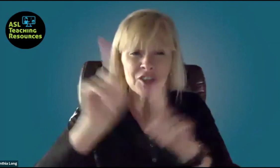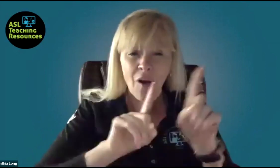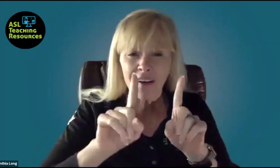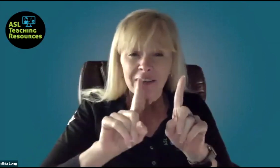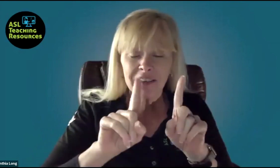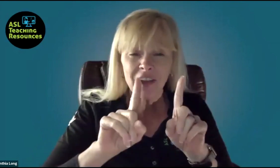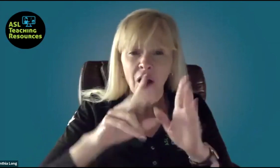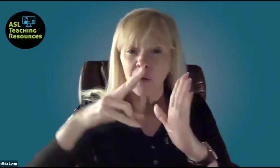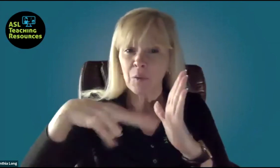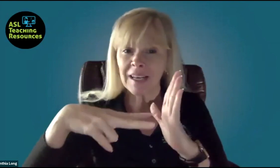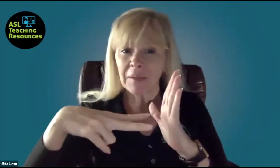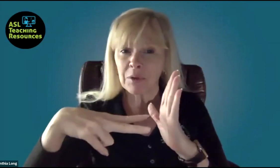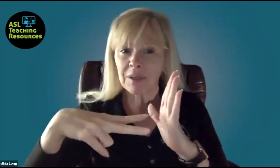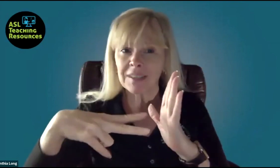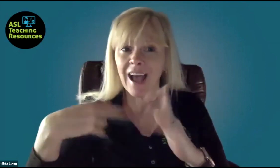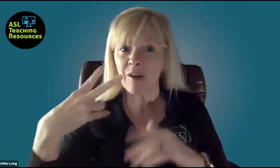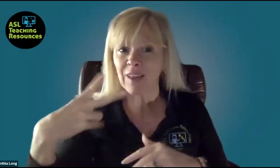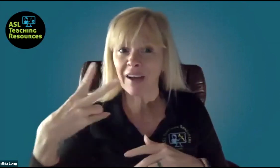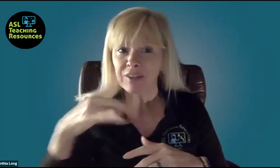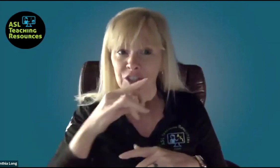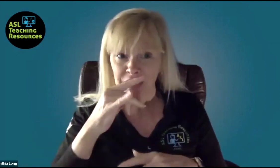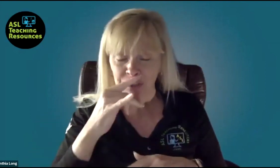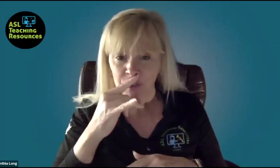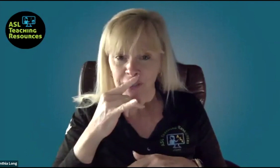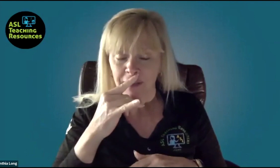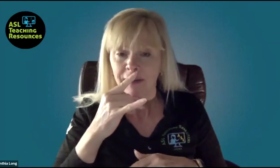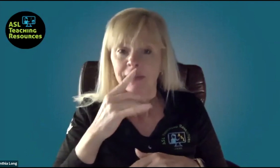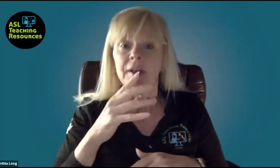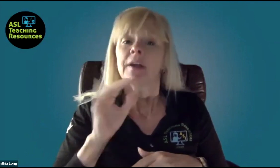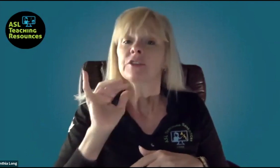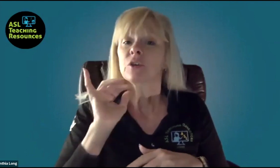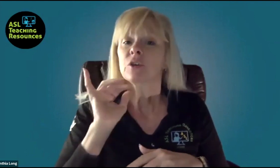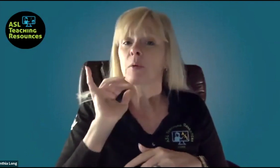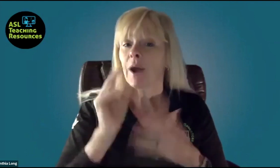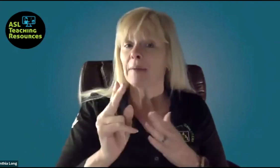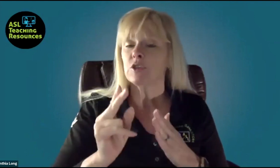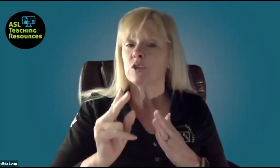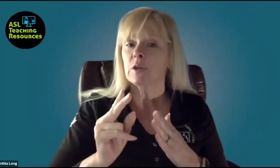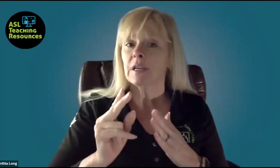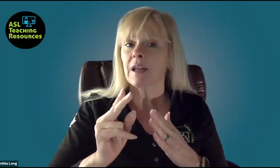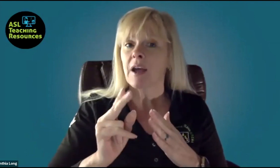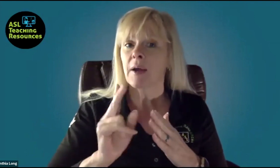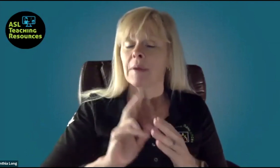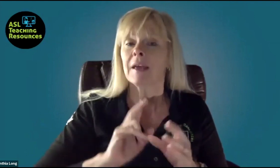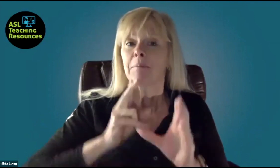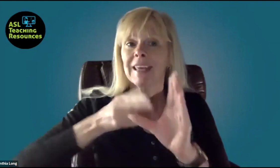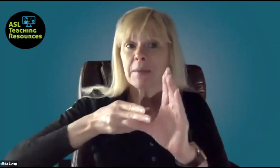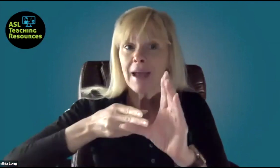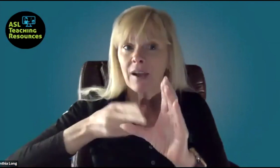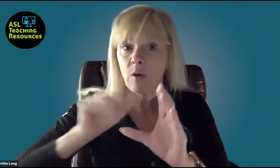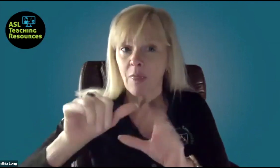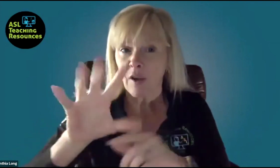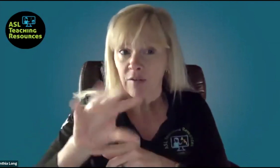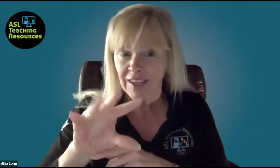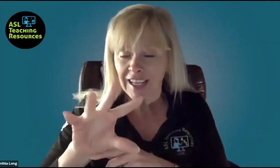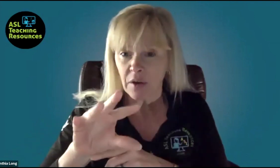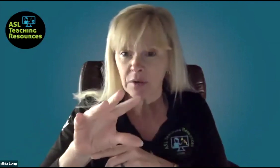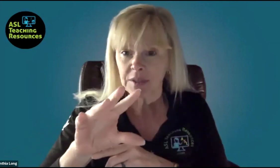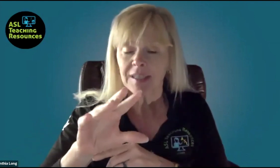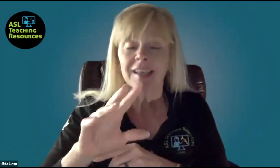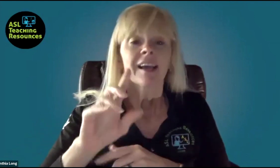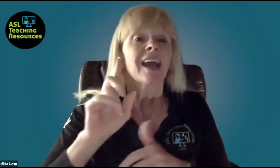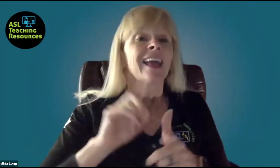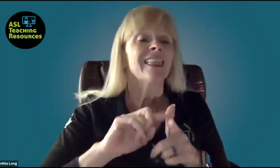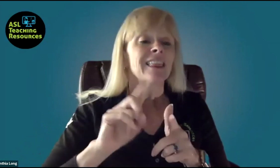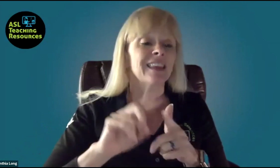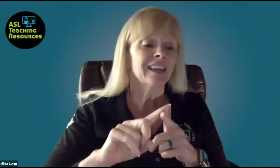movie stars are reading books out loud to children. So perhaps you could piggyback on their